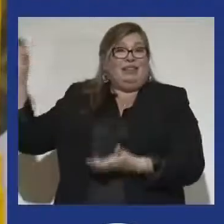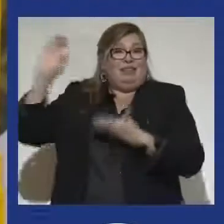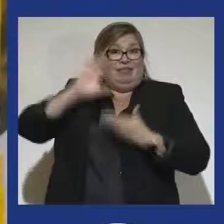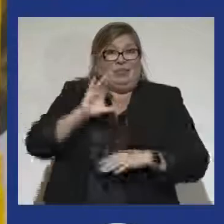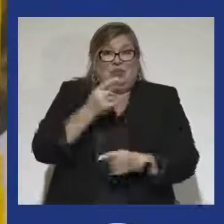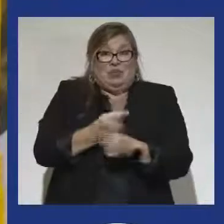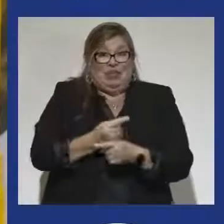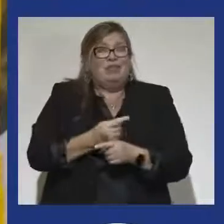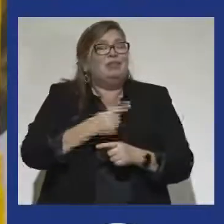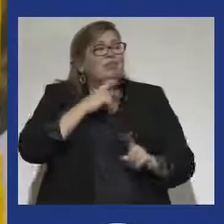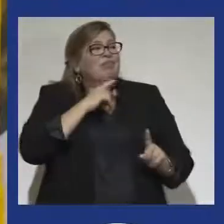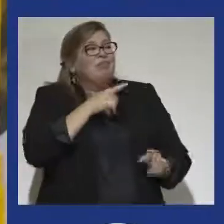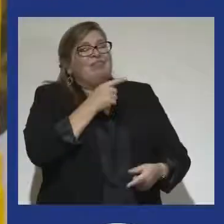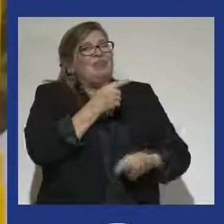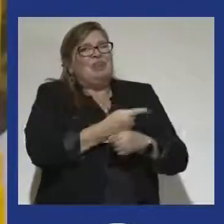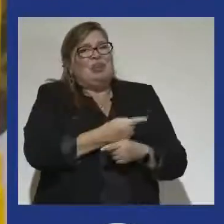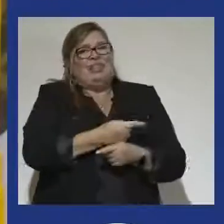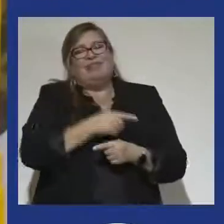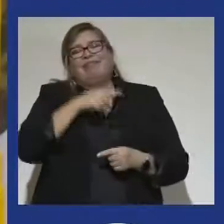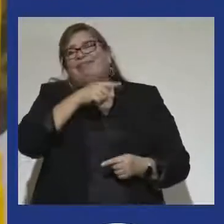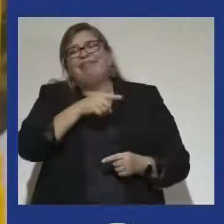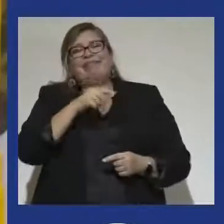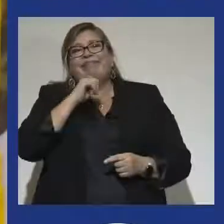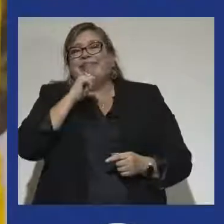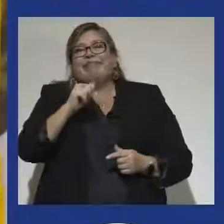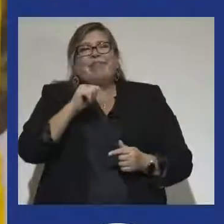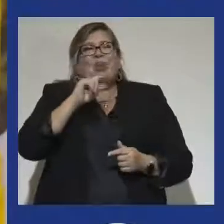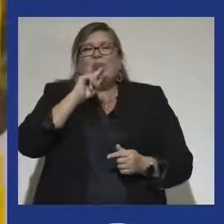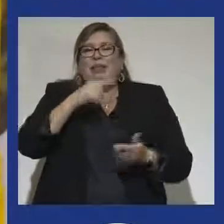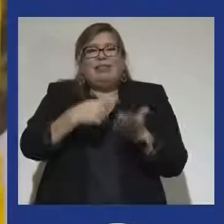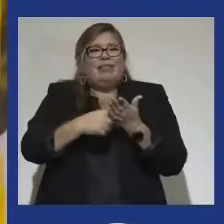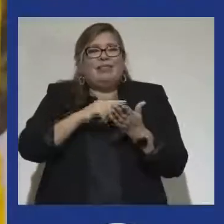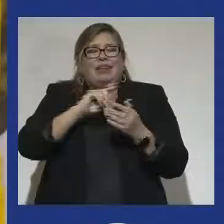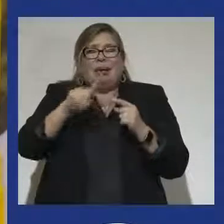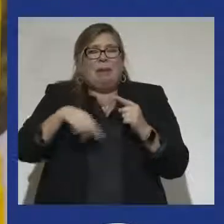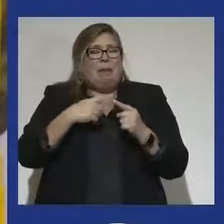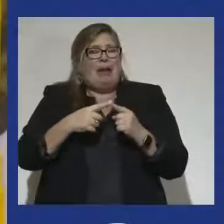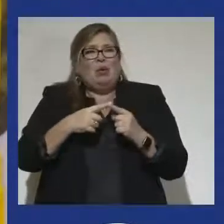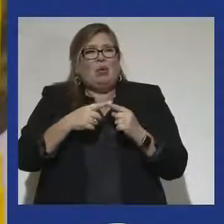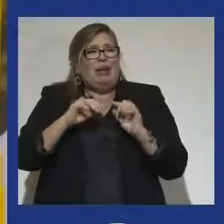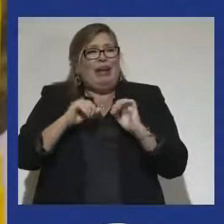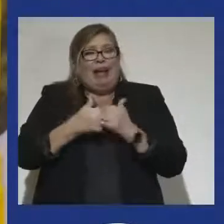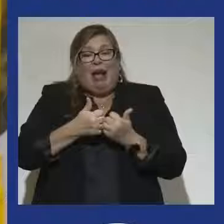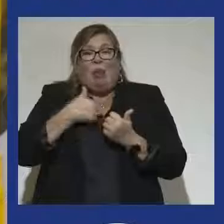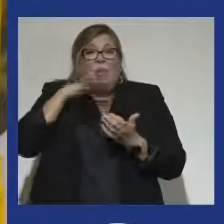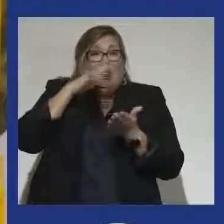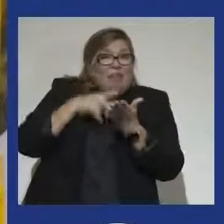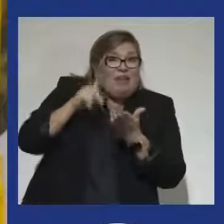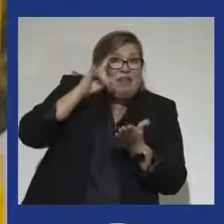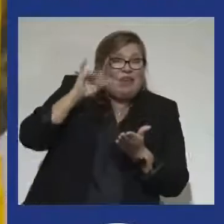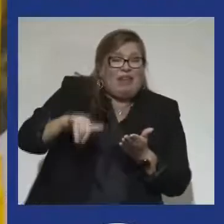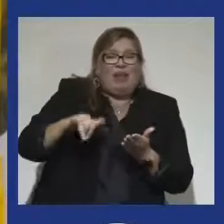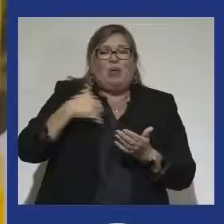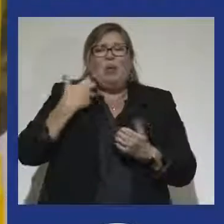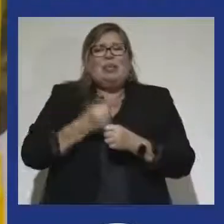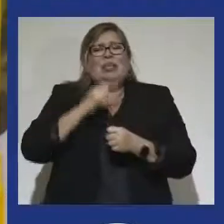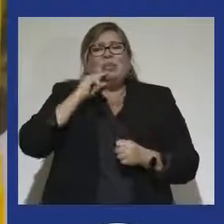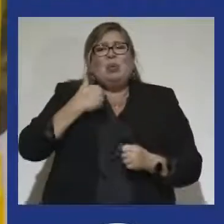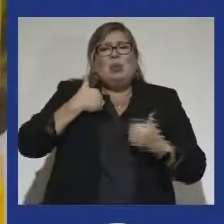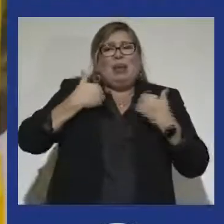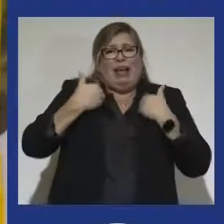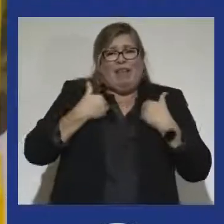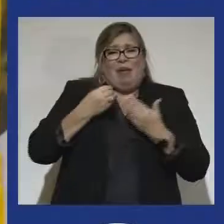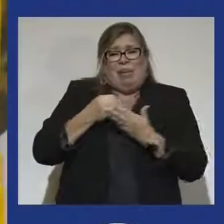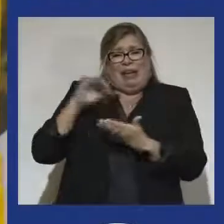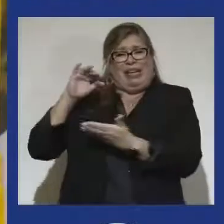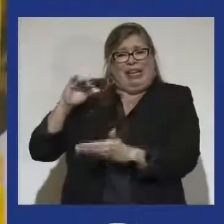doesn't necessarily assume how it's paid for. We wanted to make sure and hold space in the general